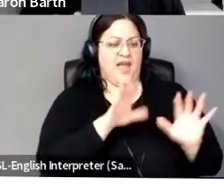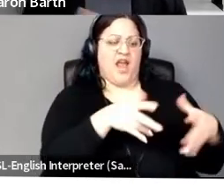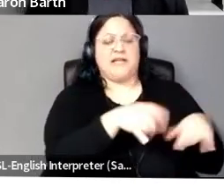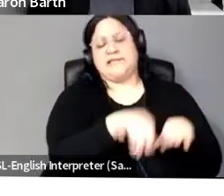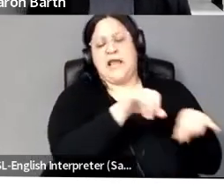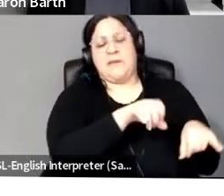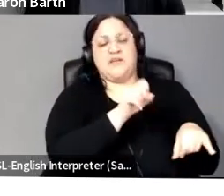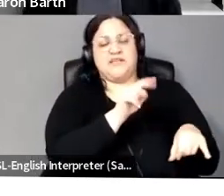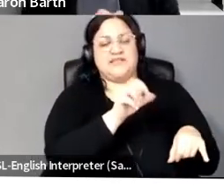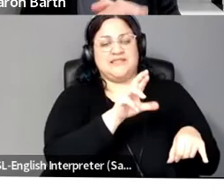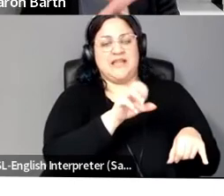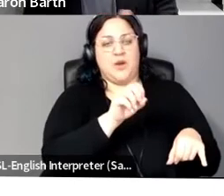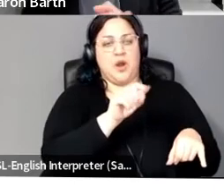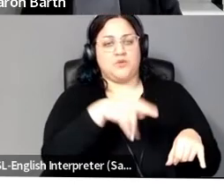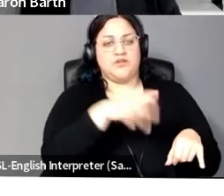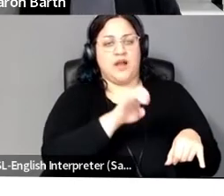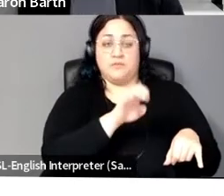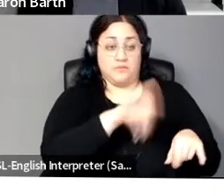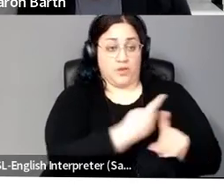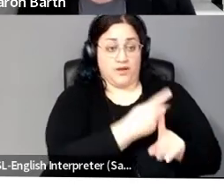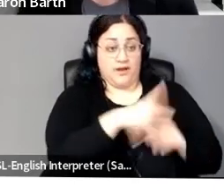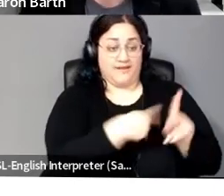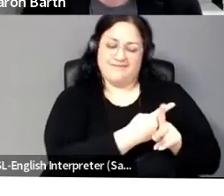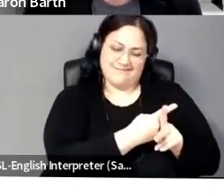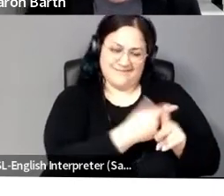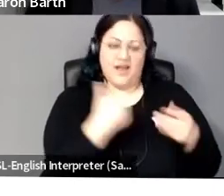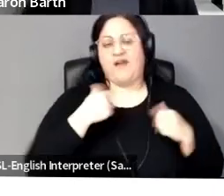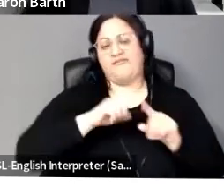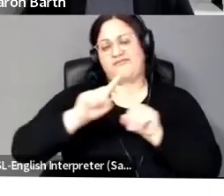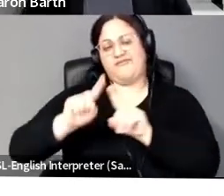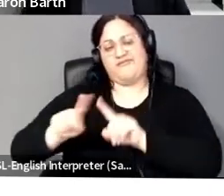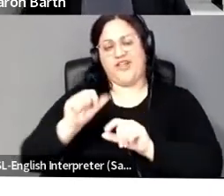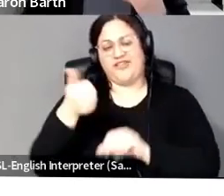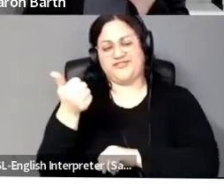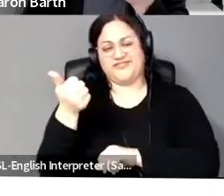Okay, and then finally, I gave you this question. So